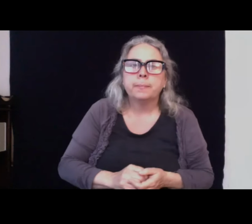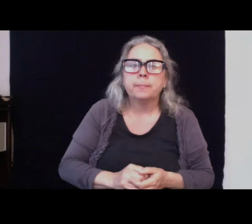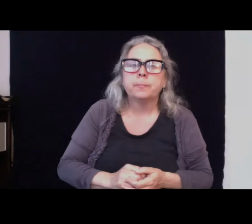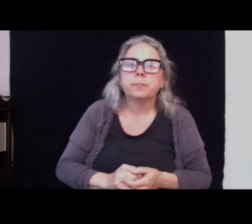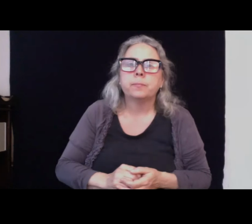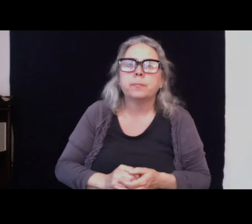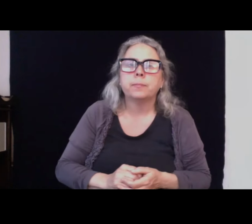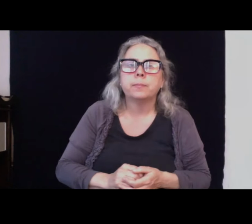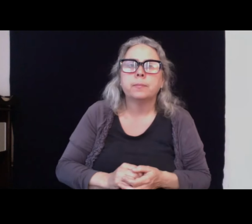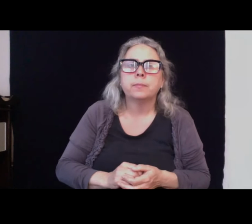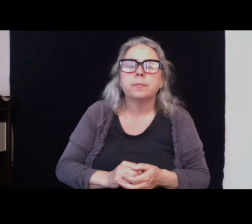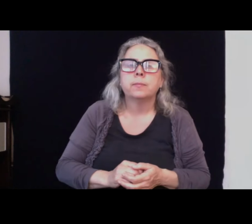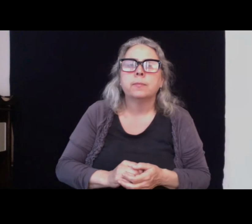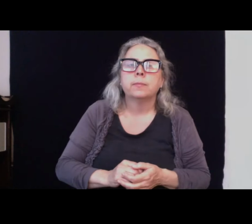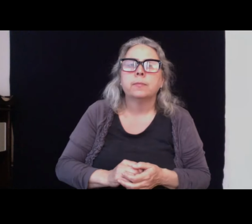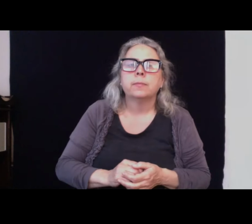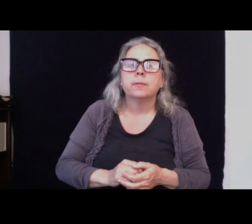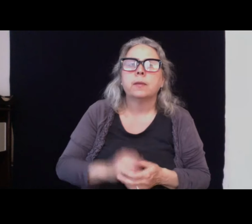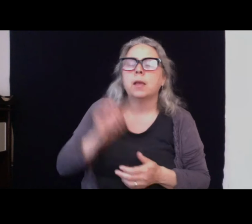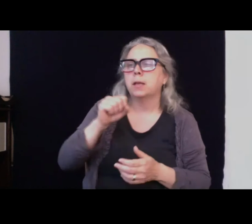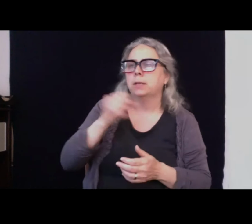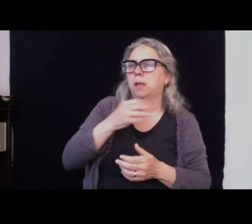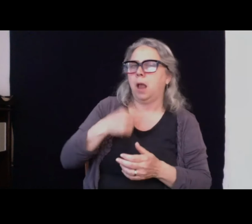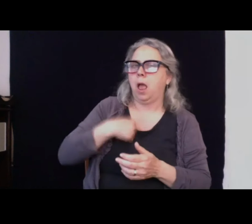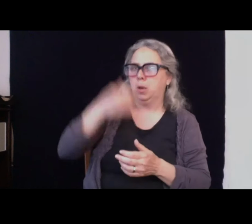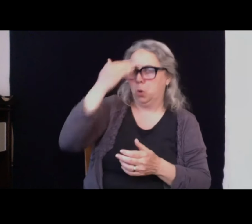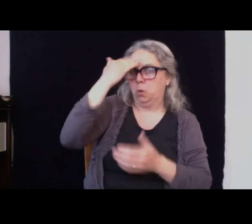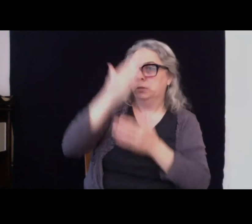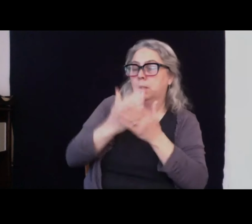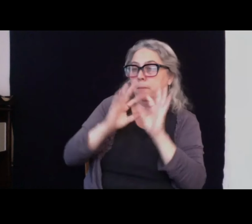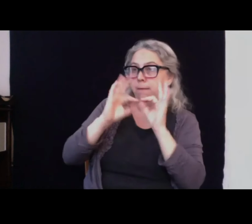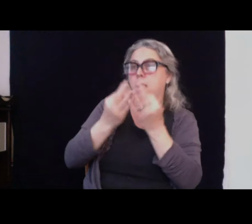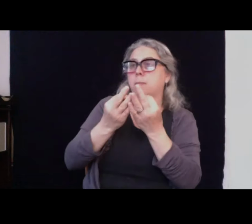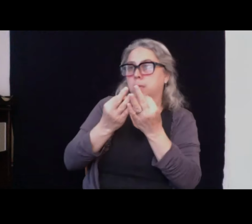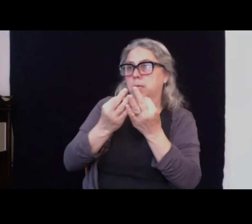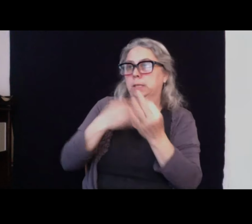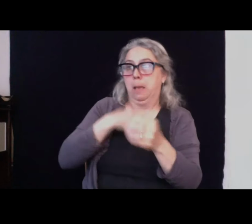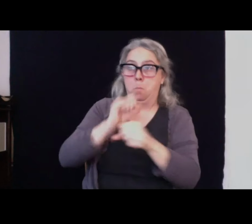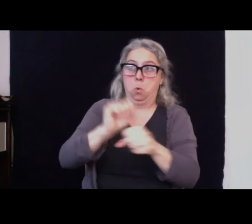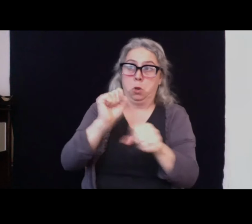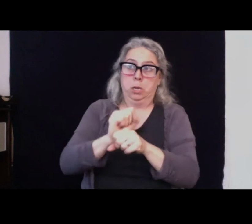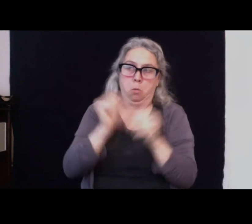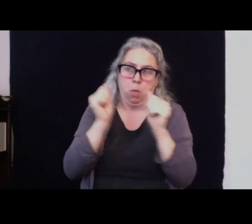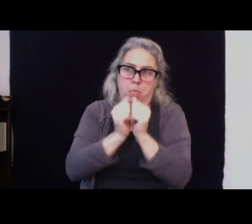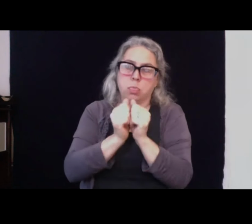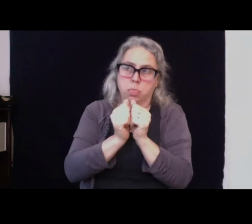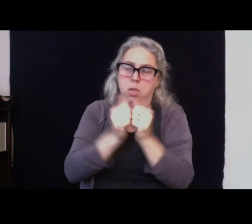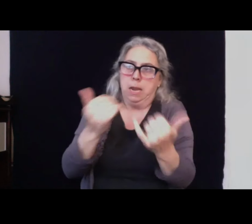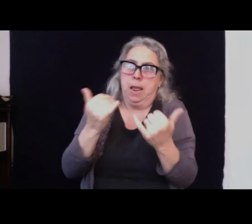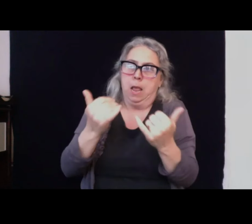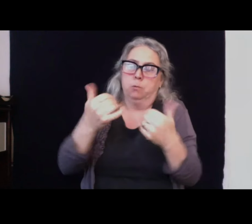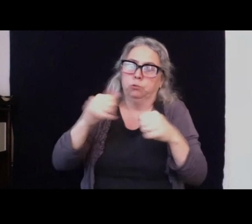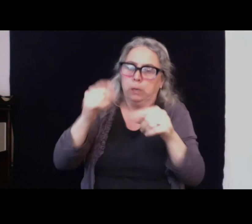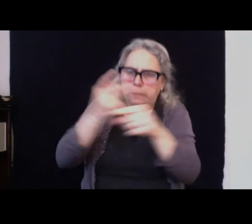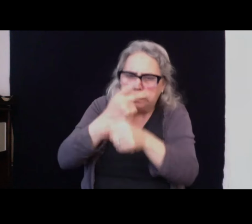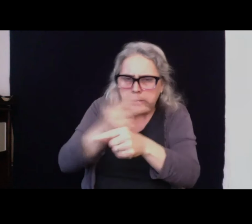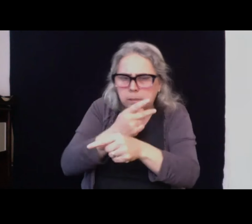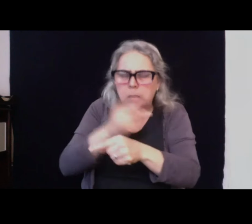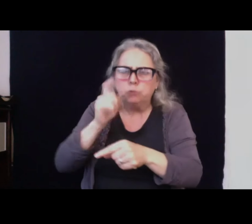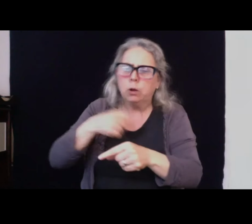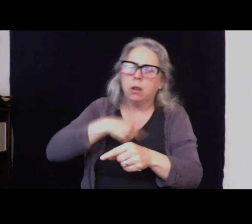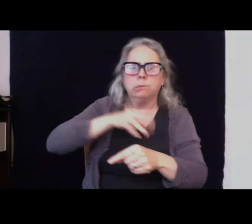Yeah, and I know, some of the families I'm working with are trying to figure out, should I